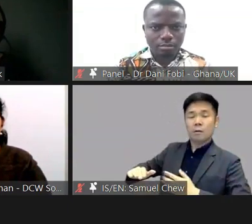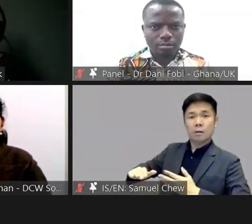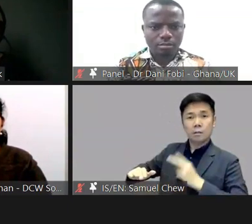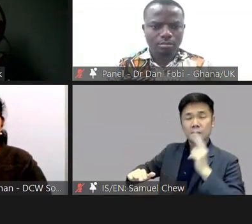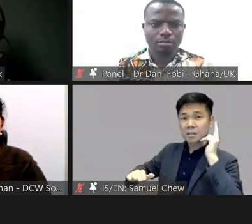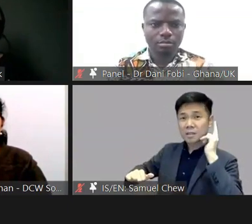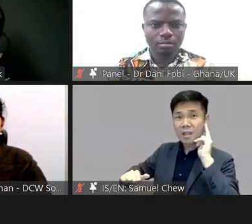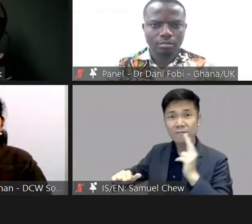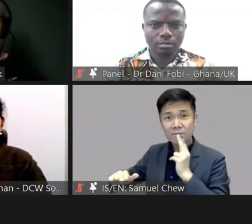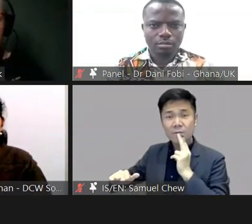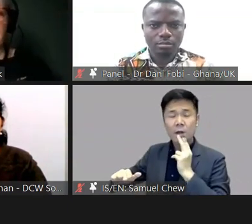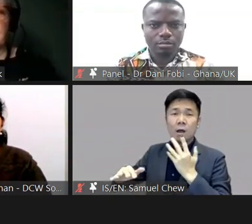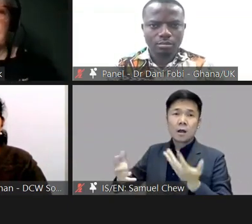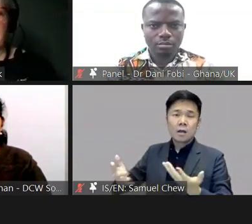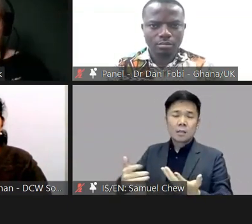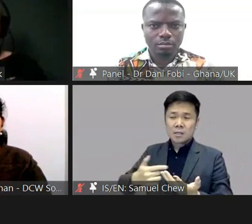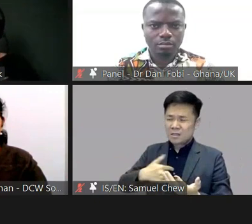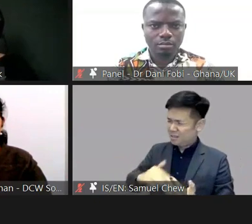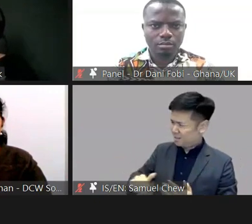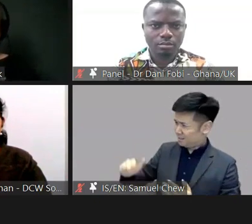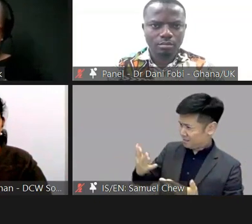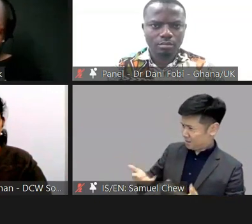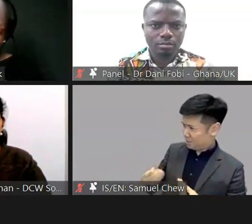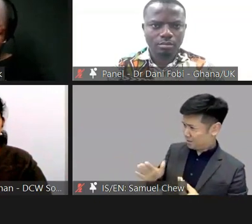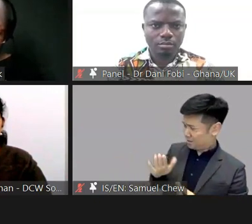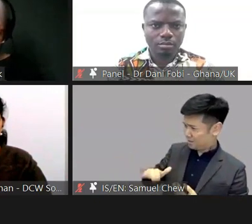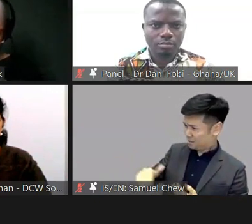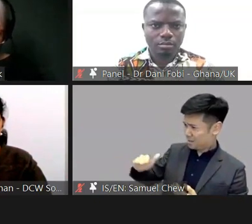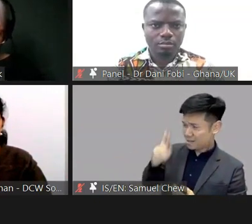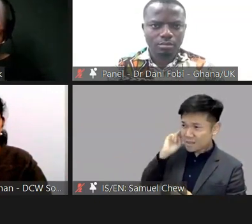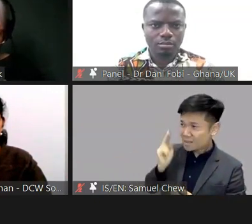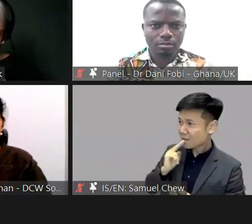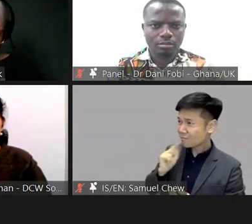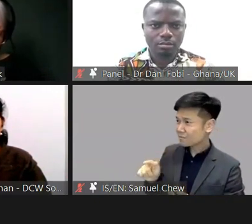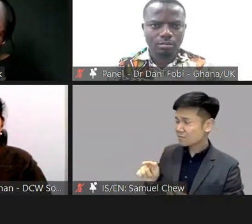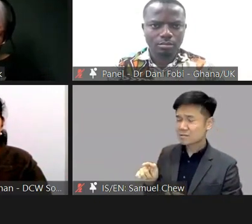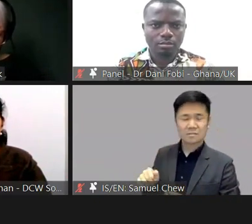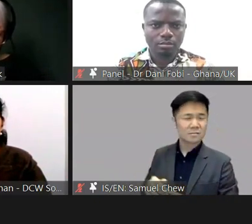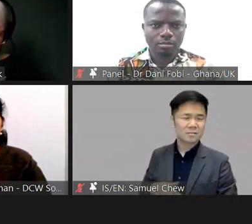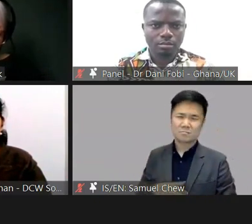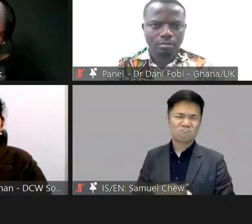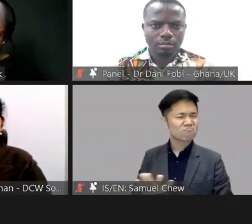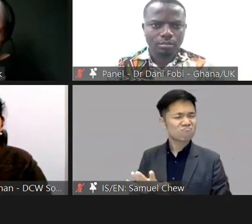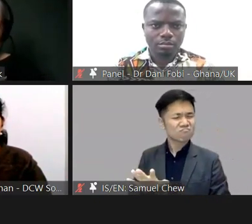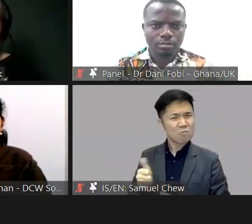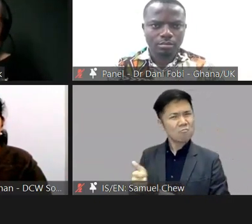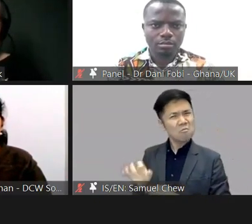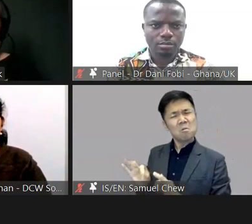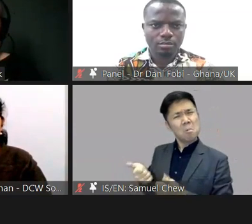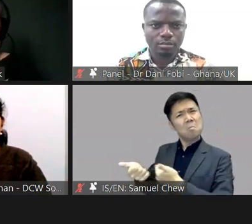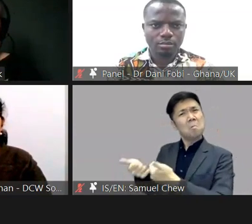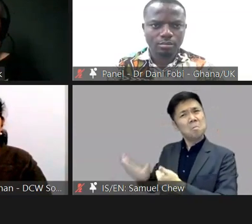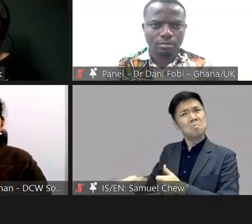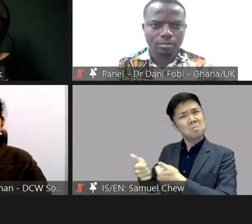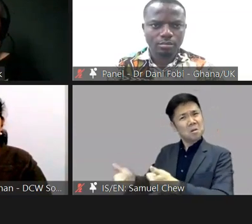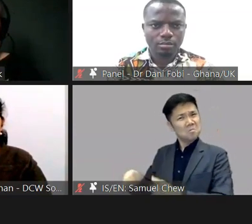live in denial. Do not think that my child can be anything, or until they see a deaf person or a